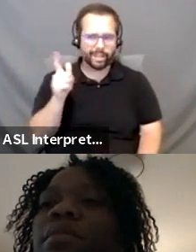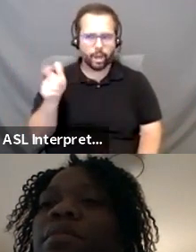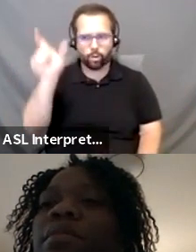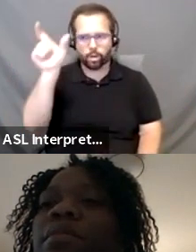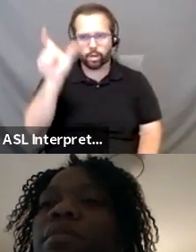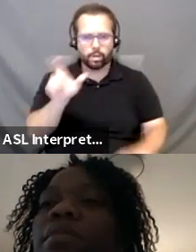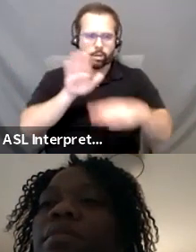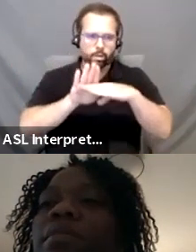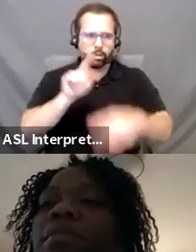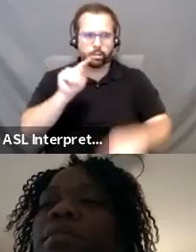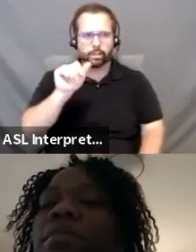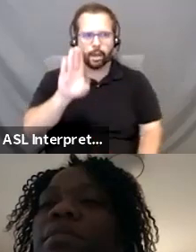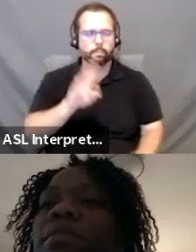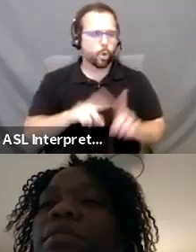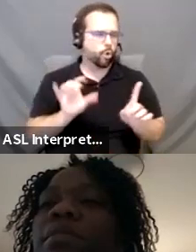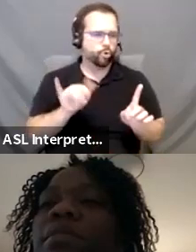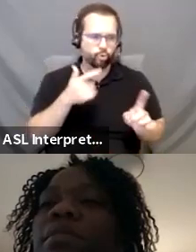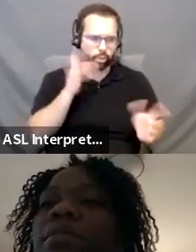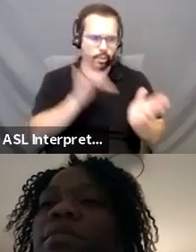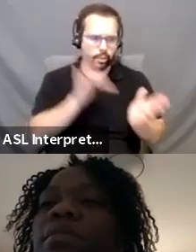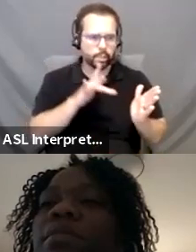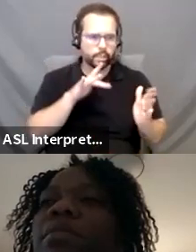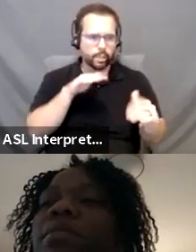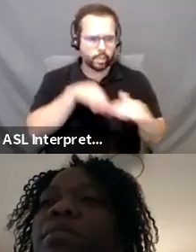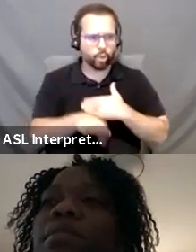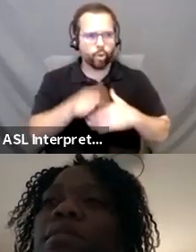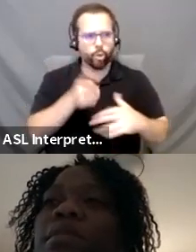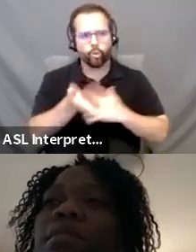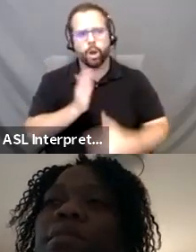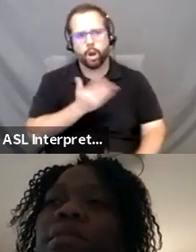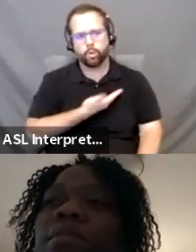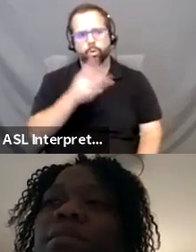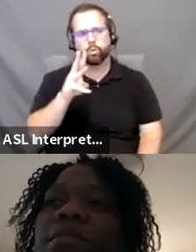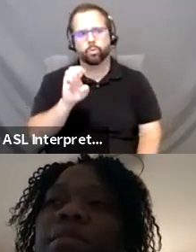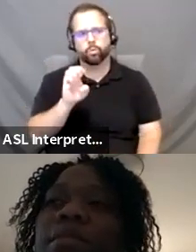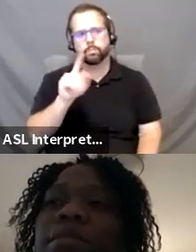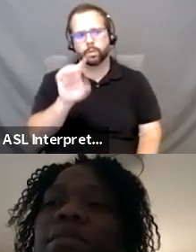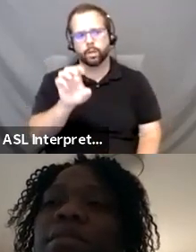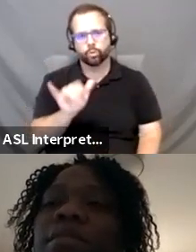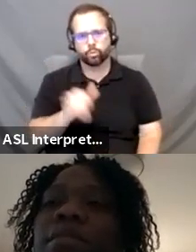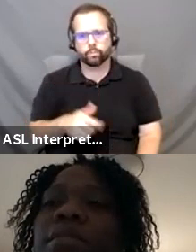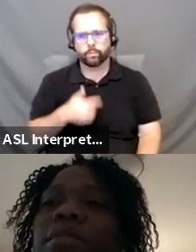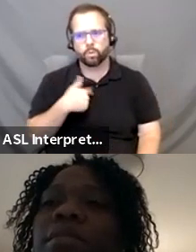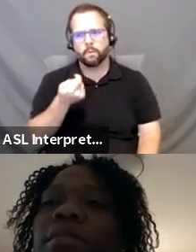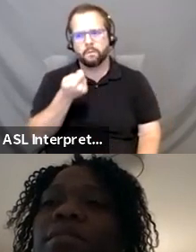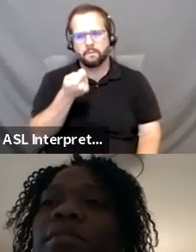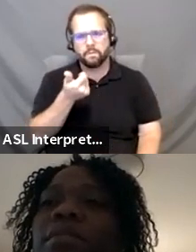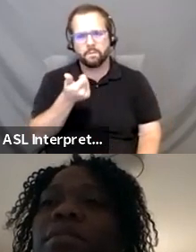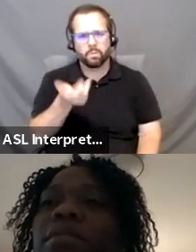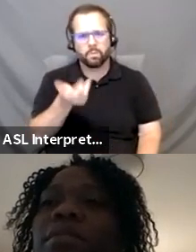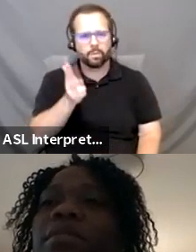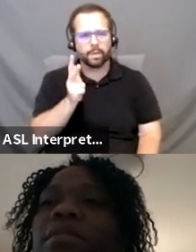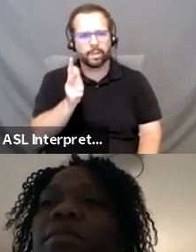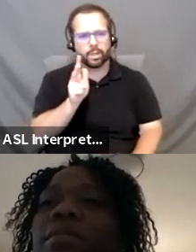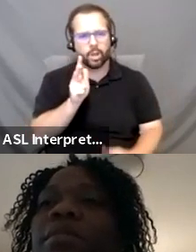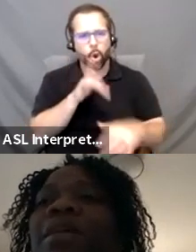homepage. There's a link to it as well. So I thank you all for joining. We'll head out a couple of minutes early, so maybe everybody can go to the